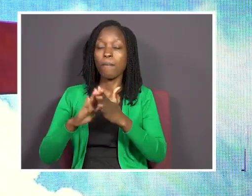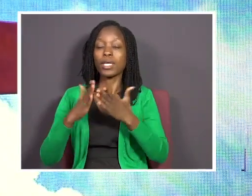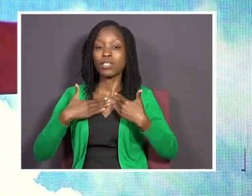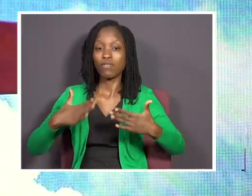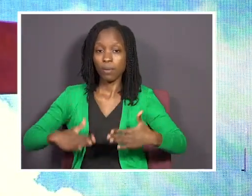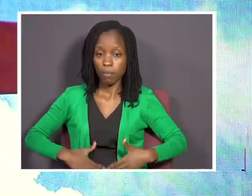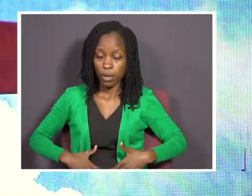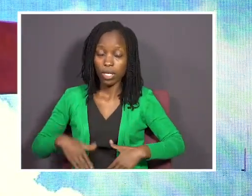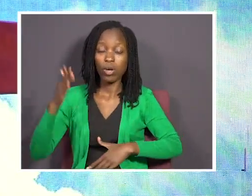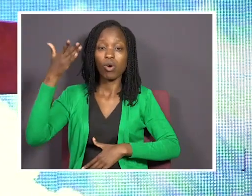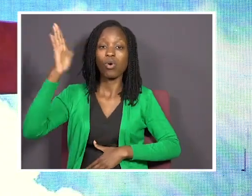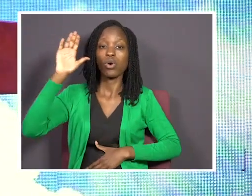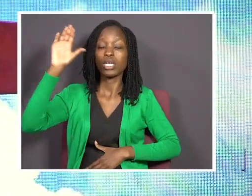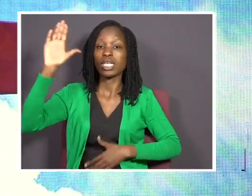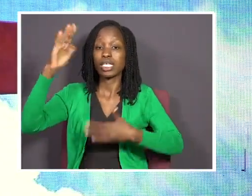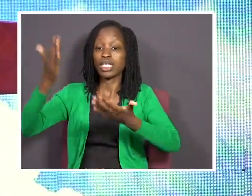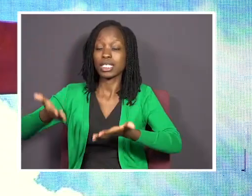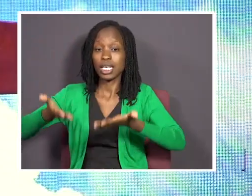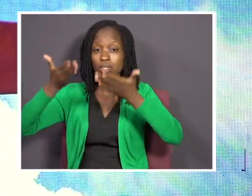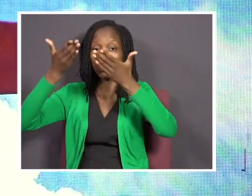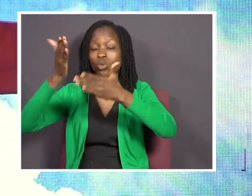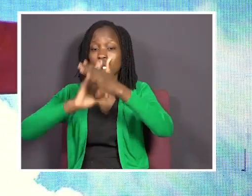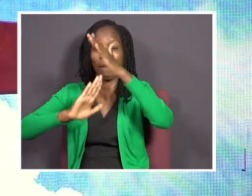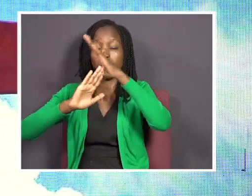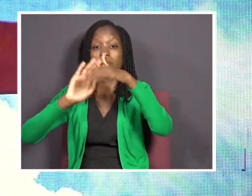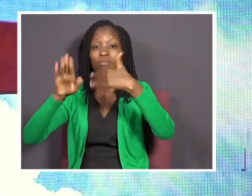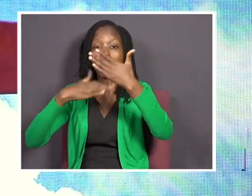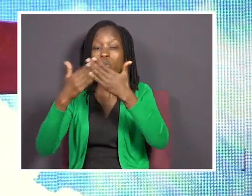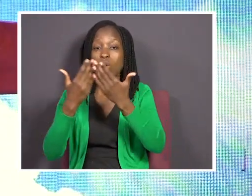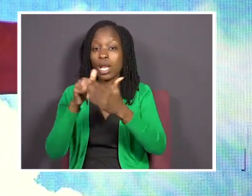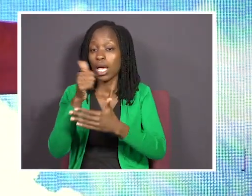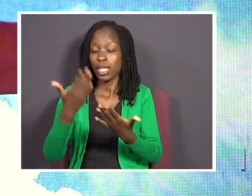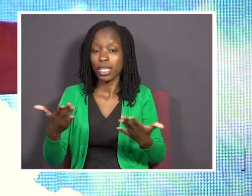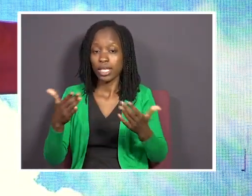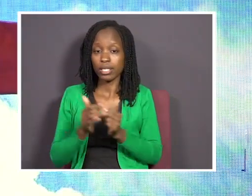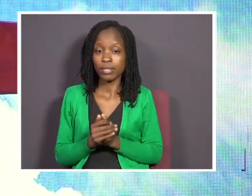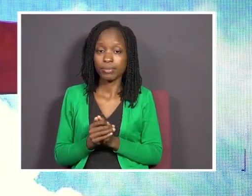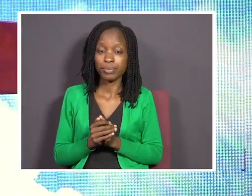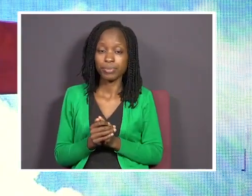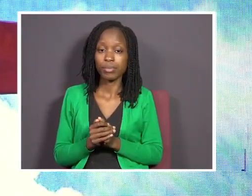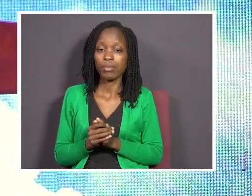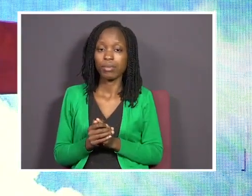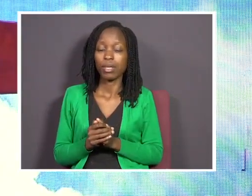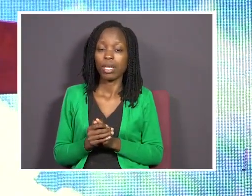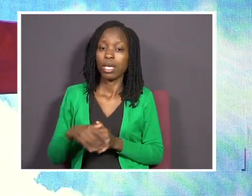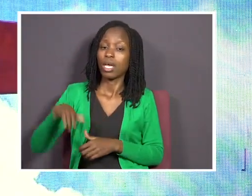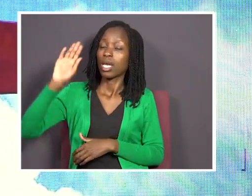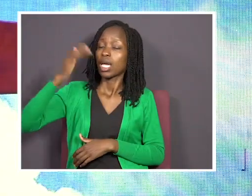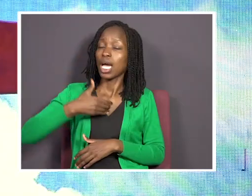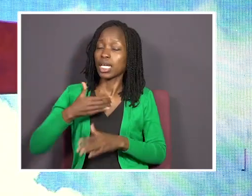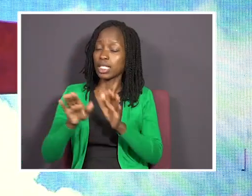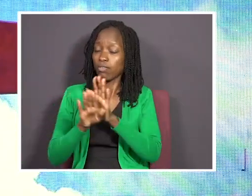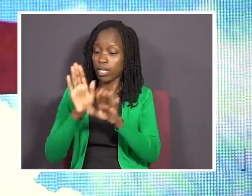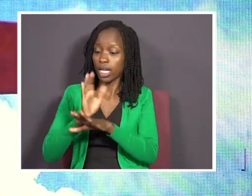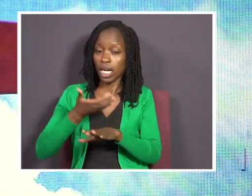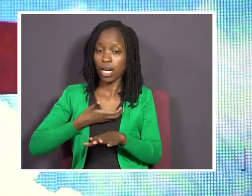everything else in the body, God is exalted above everything else. He that has everything and owns